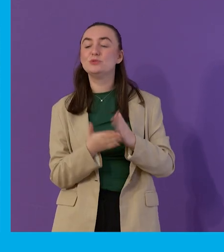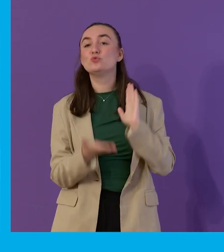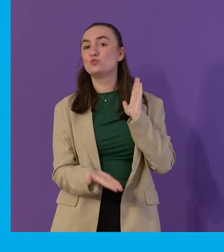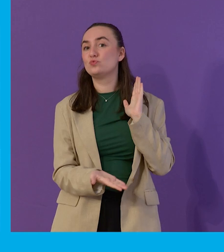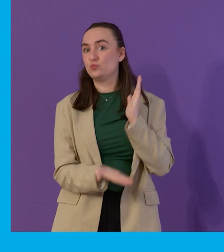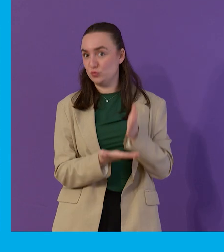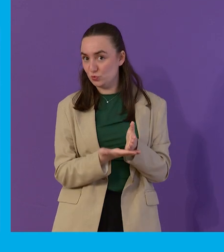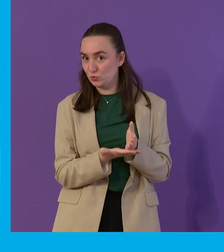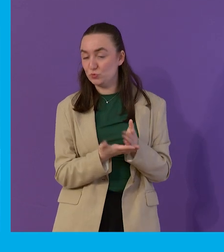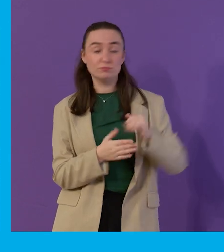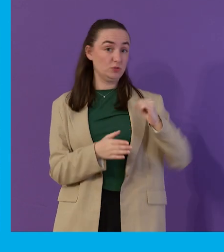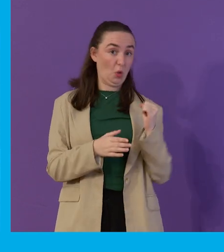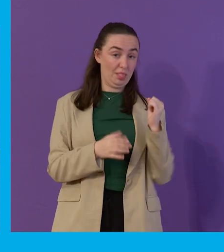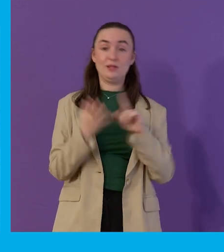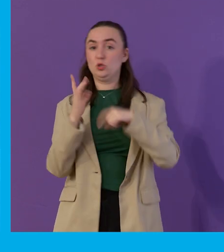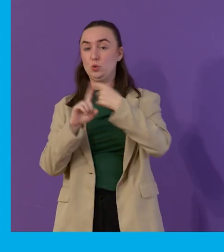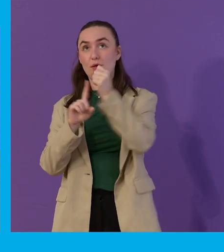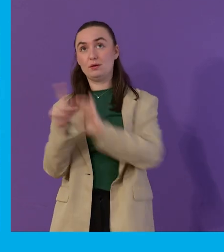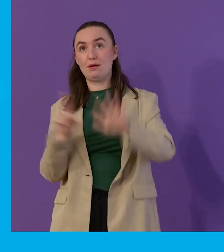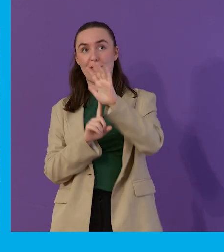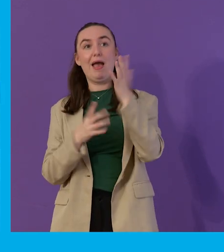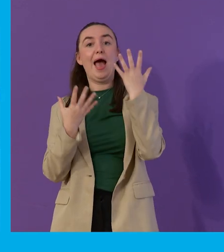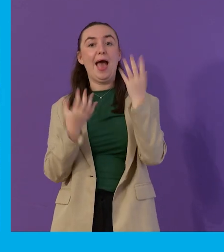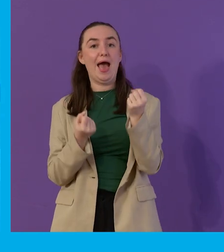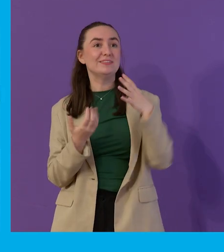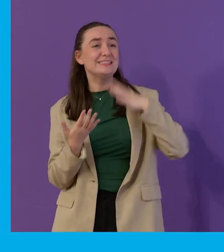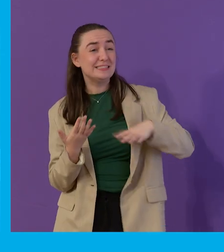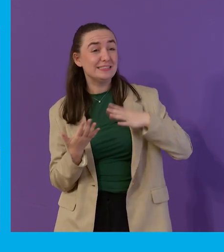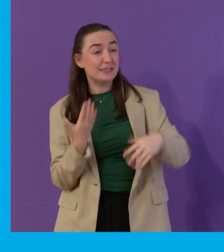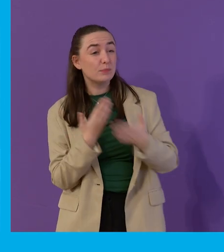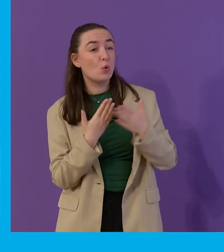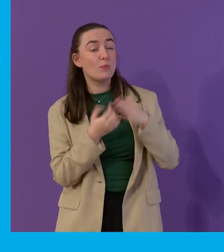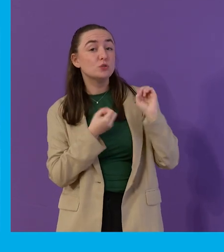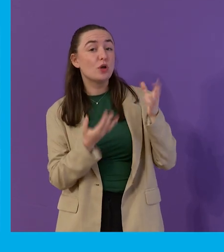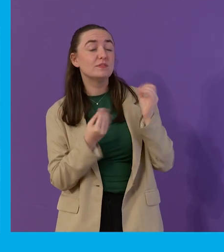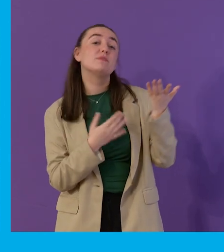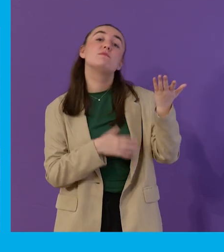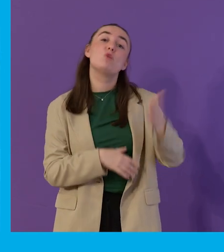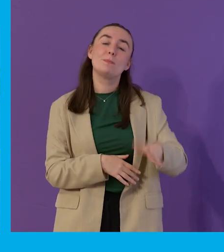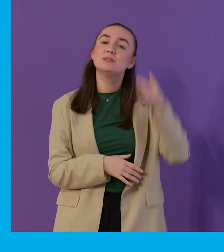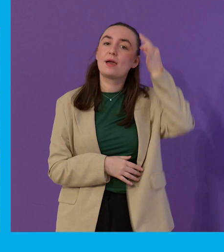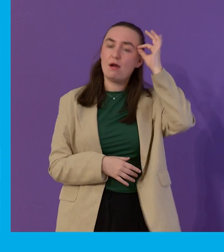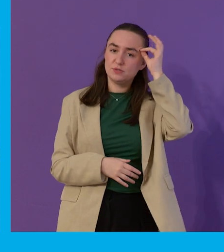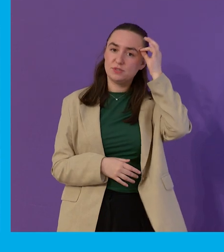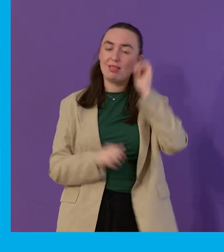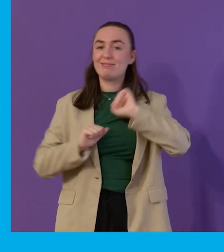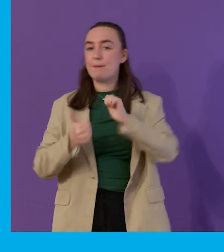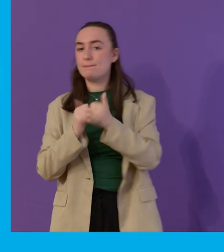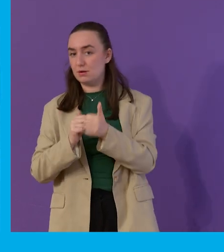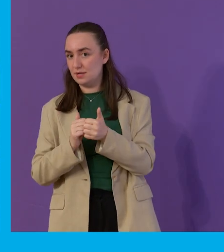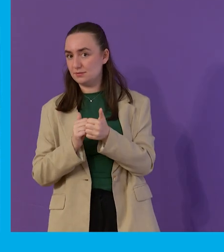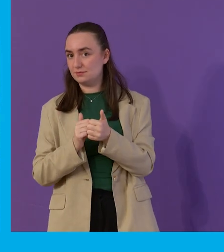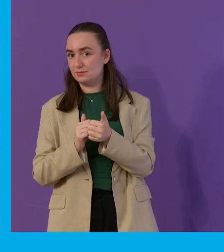Scotland and across the UK that there is a rise in demand for services provided by councils and their partners.